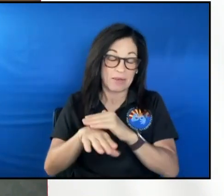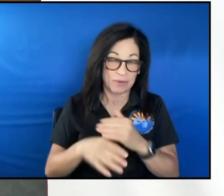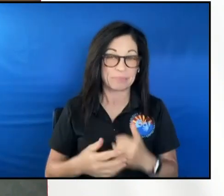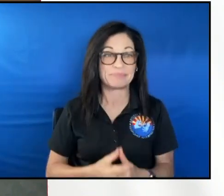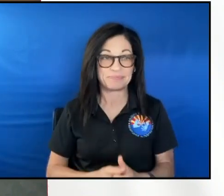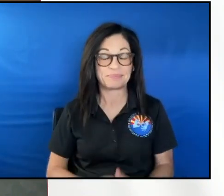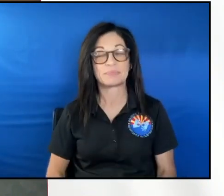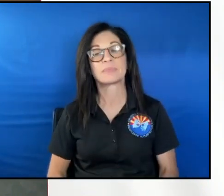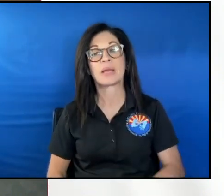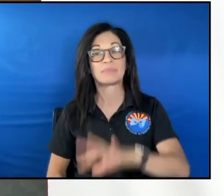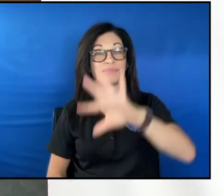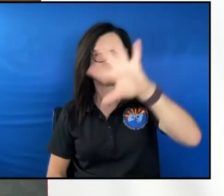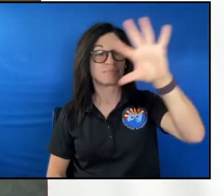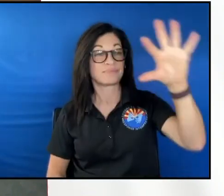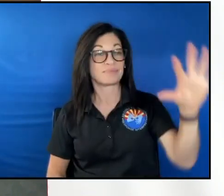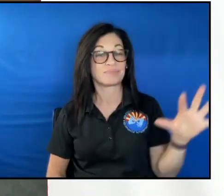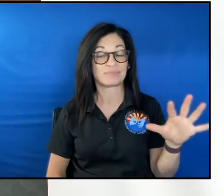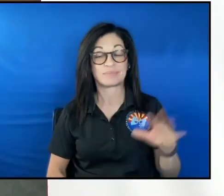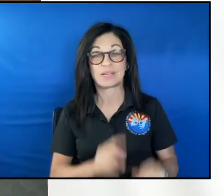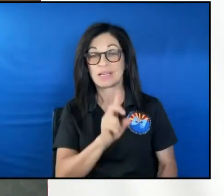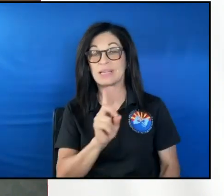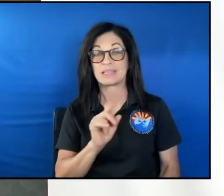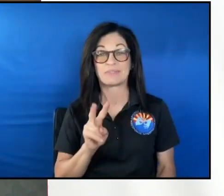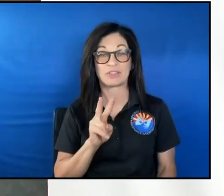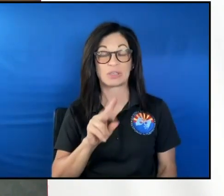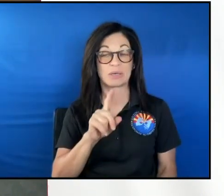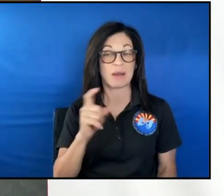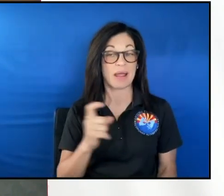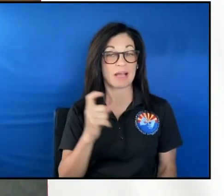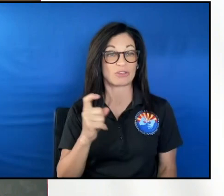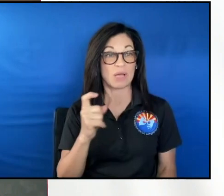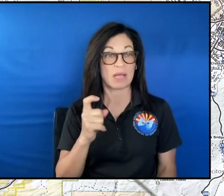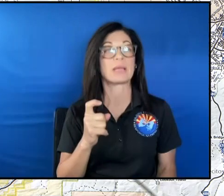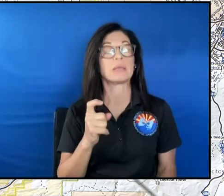here, Division X-Ray was able to complete